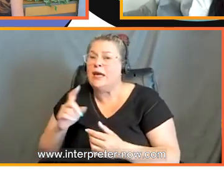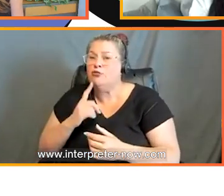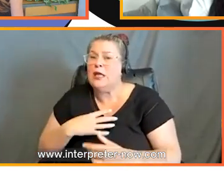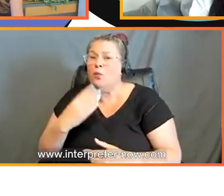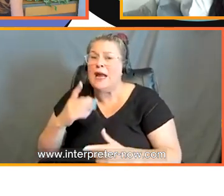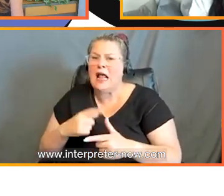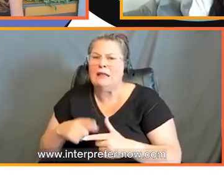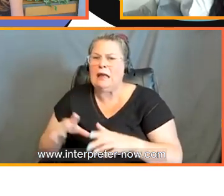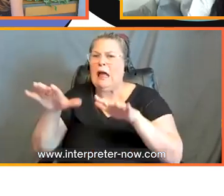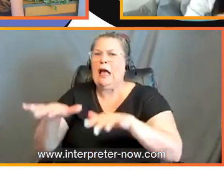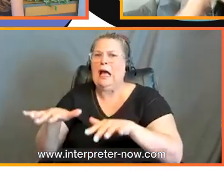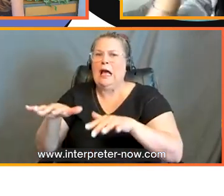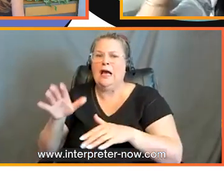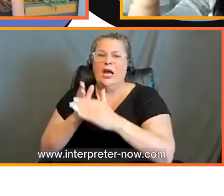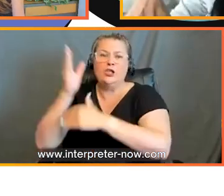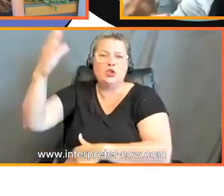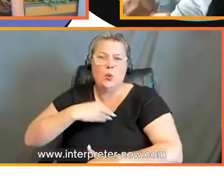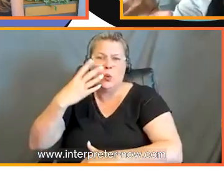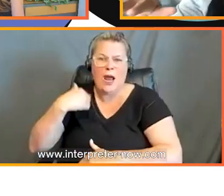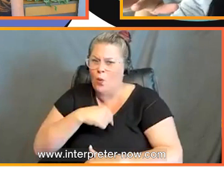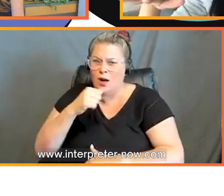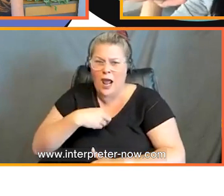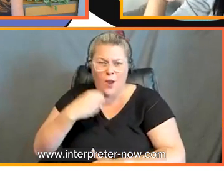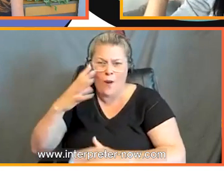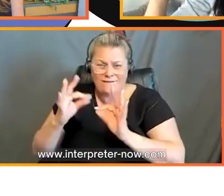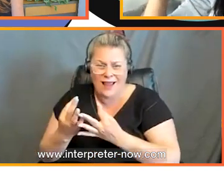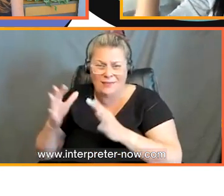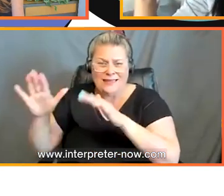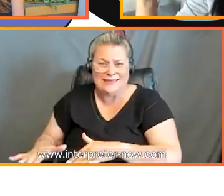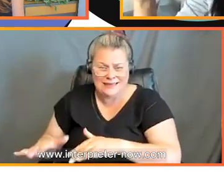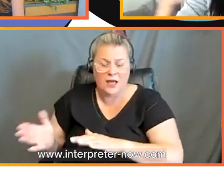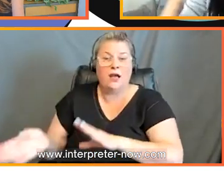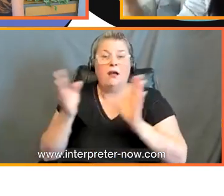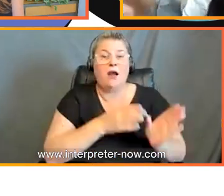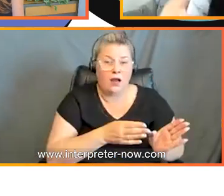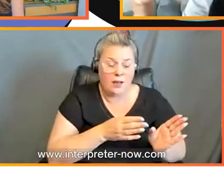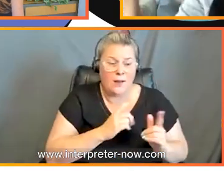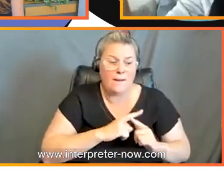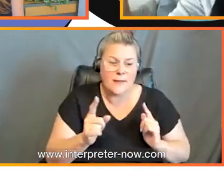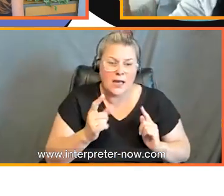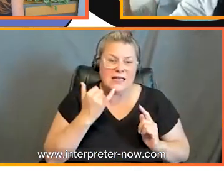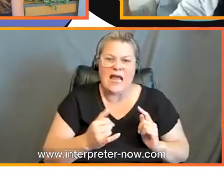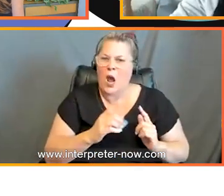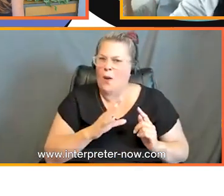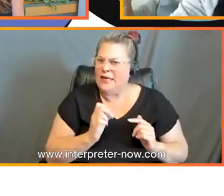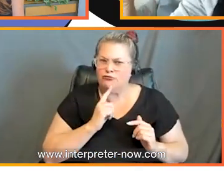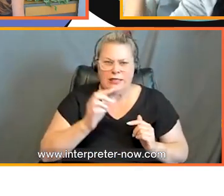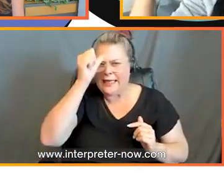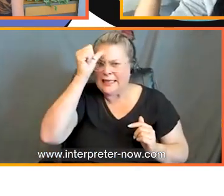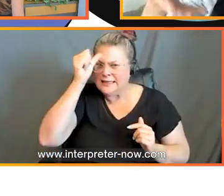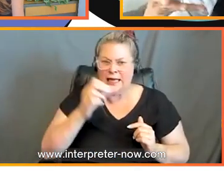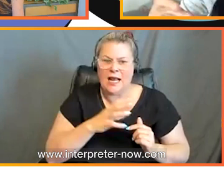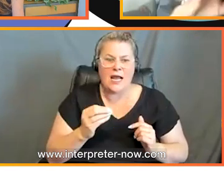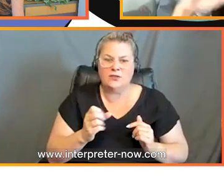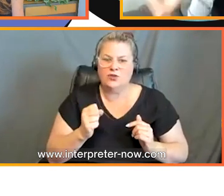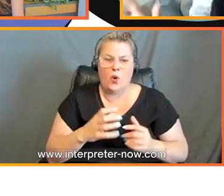not a white family. Calm yourself. And then on the other hand, though, it was like, now be really Indian. And I got a lot of messaging at school about